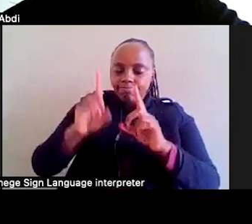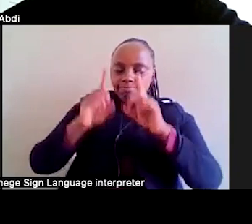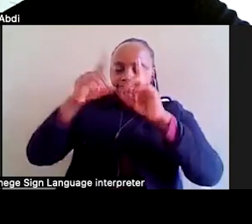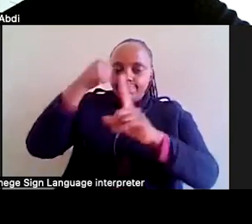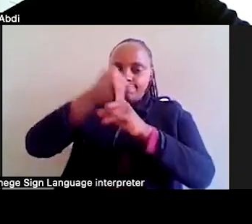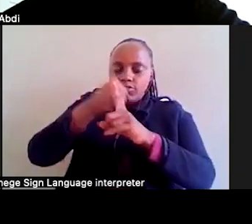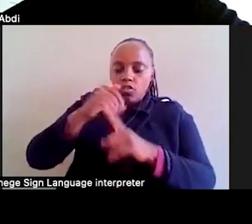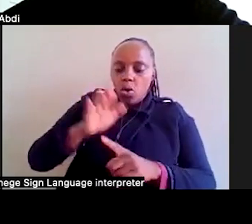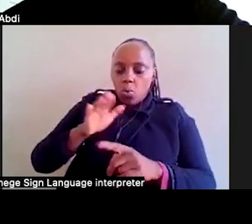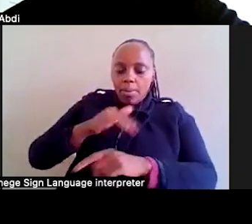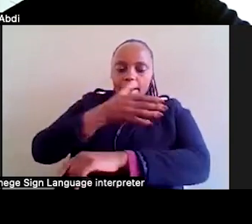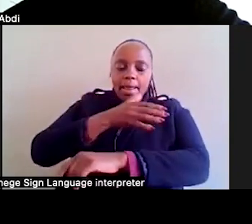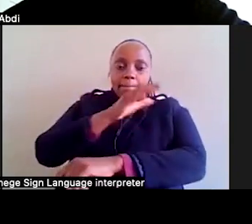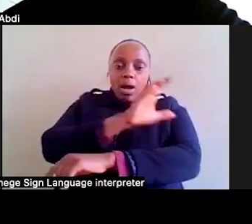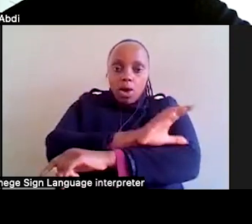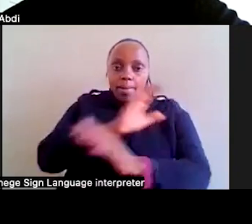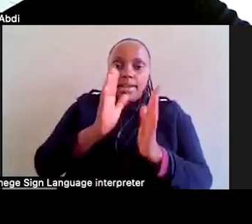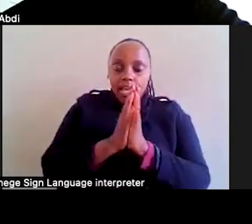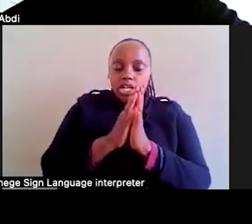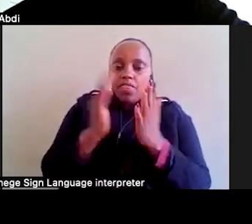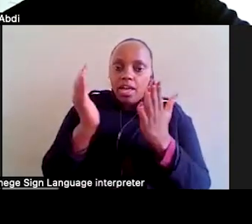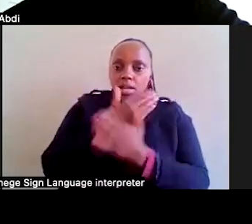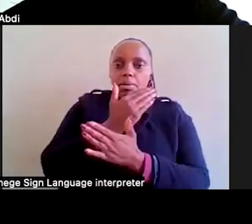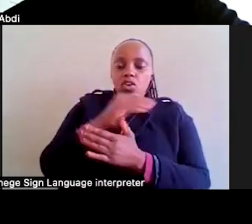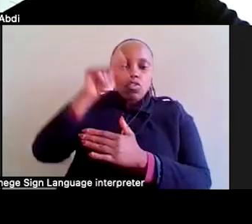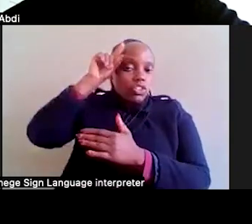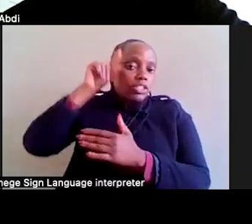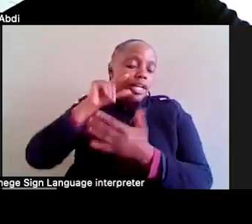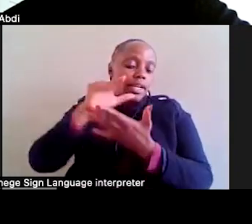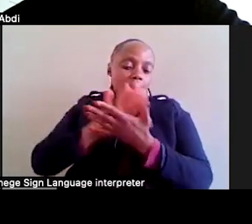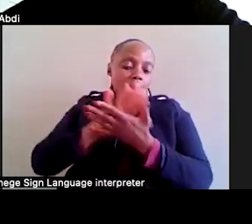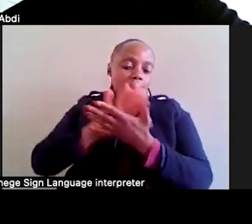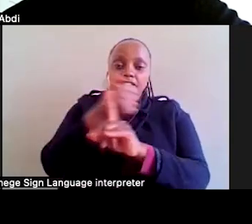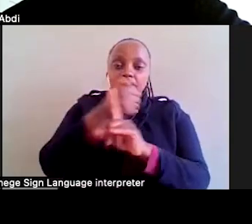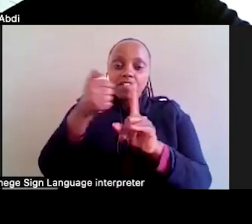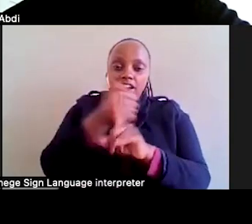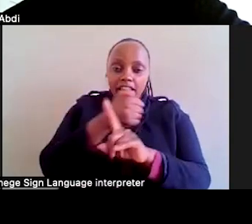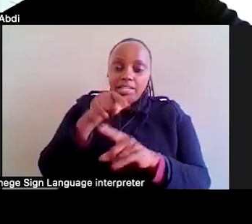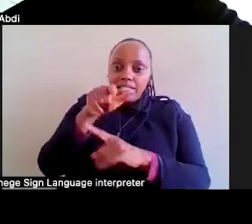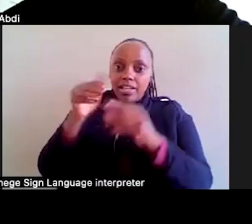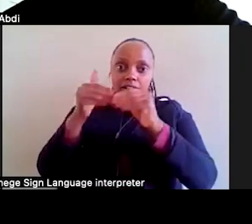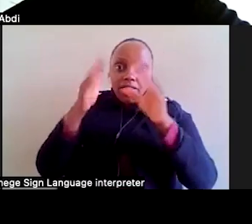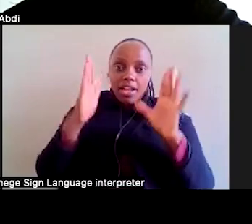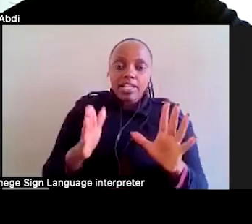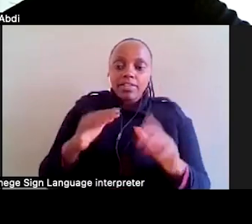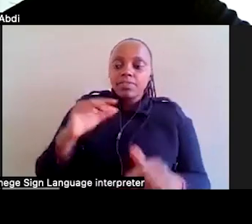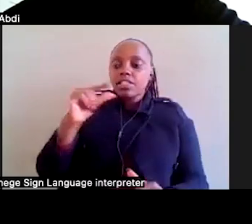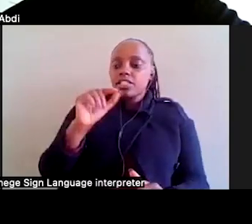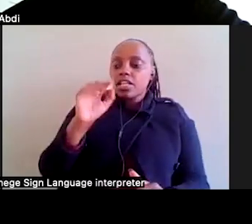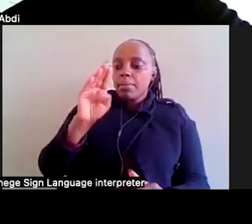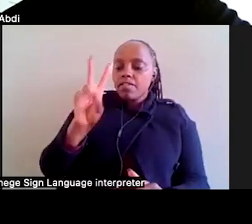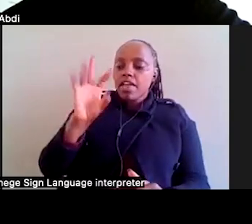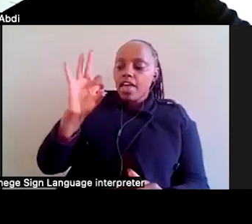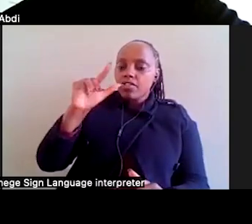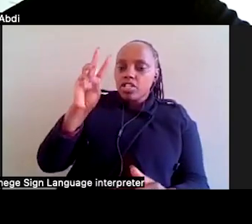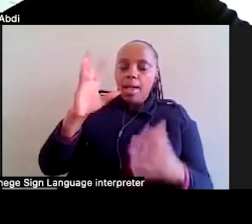women's empowerment and the elimination of gender-based violence. She's the head of the GBV FGM